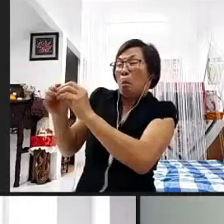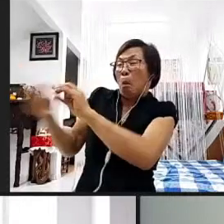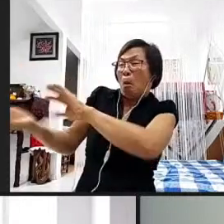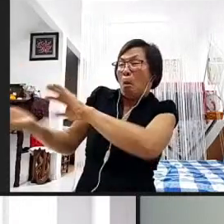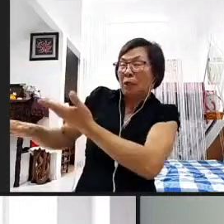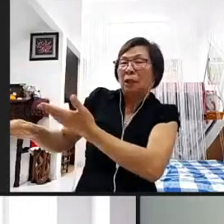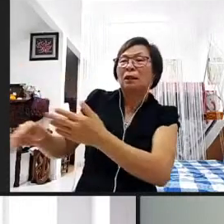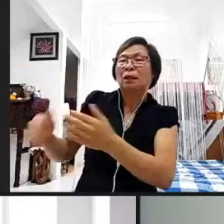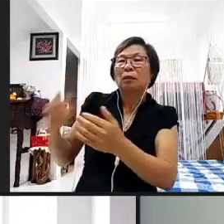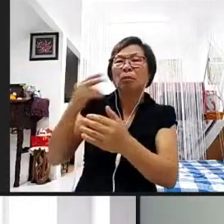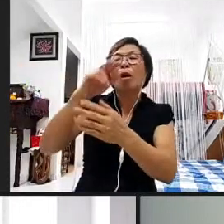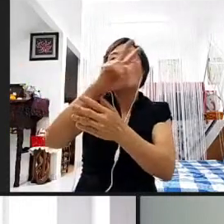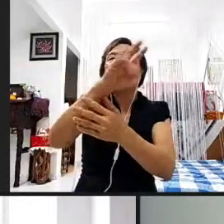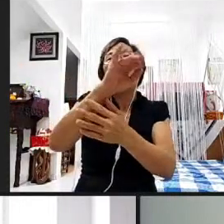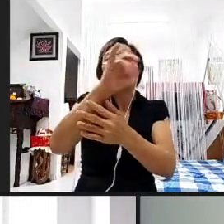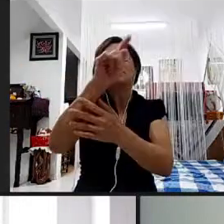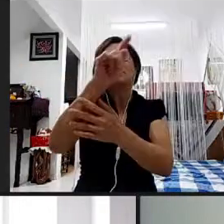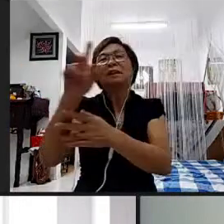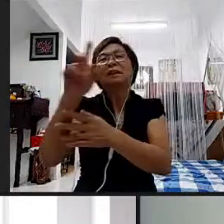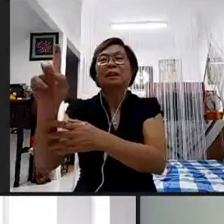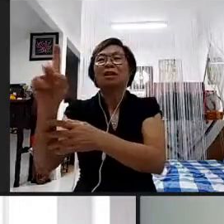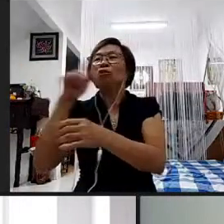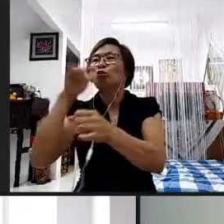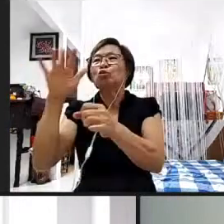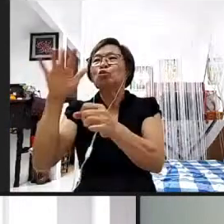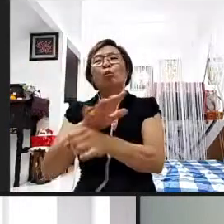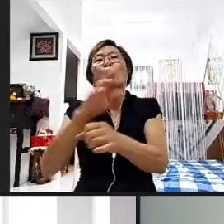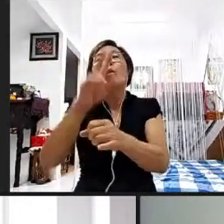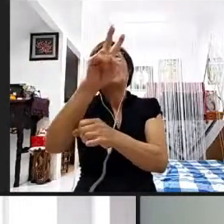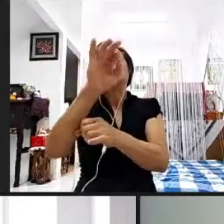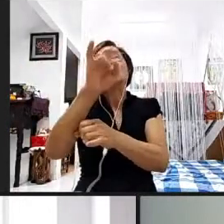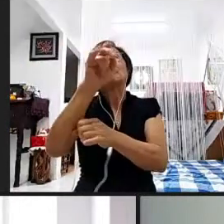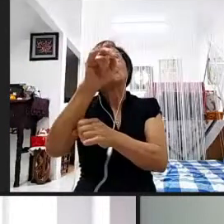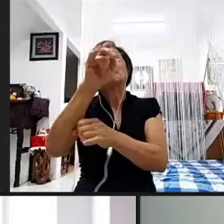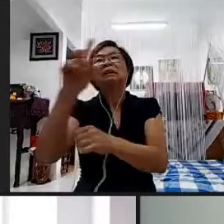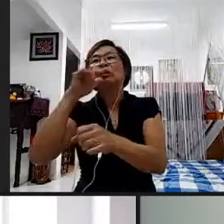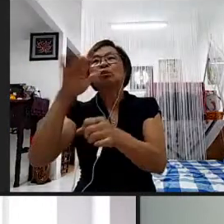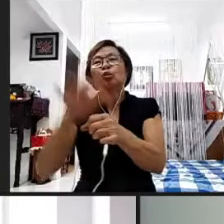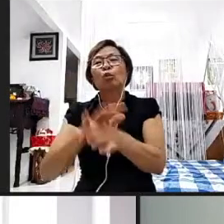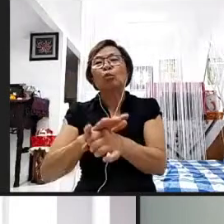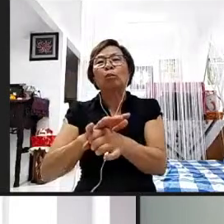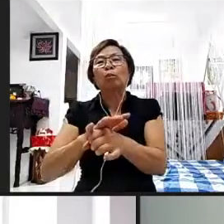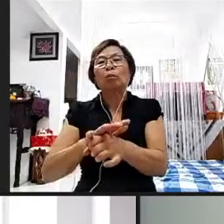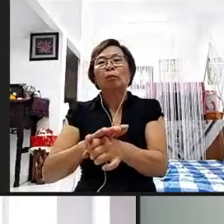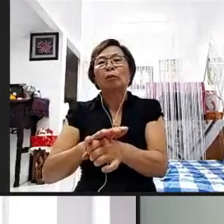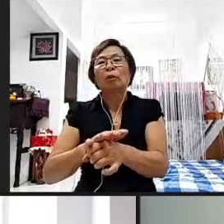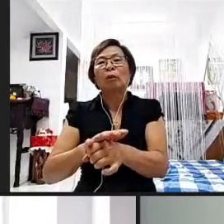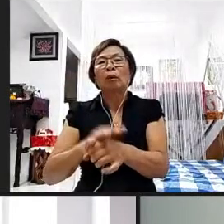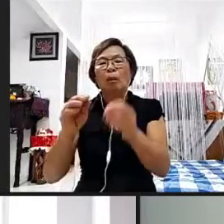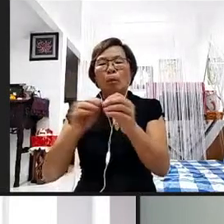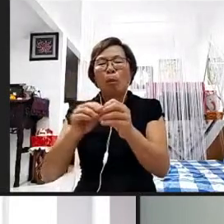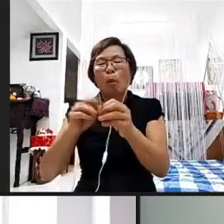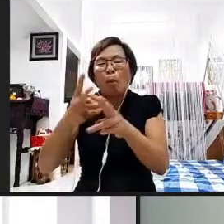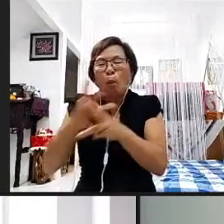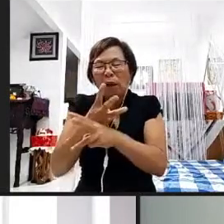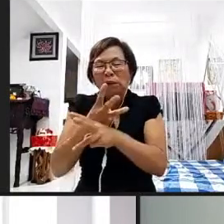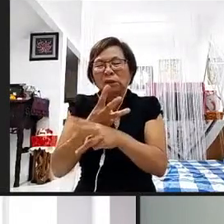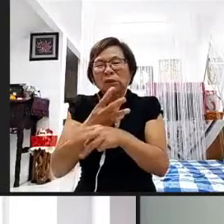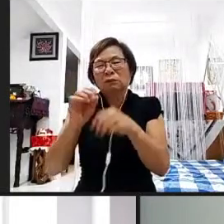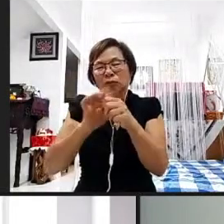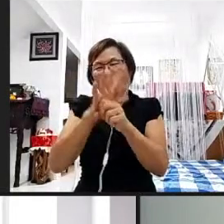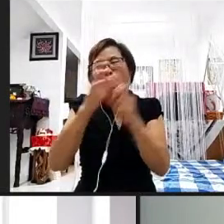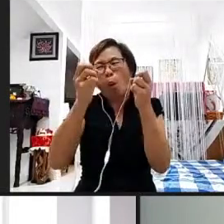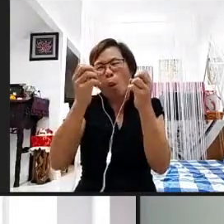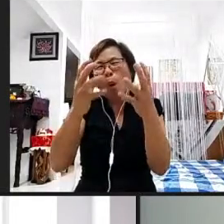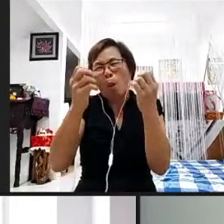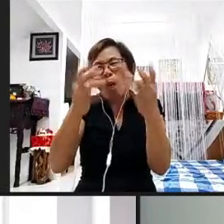found vitamin D deficiency in them, actually resulting in much more severe COVID. So many